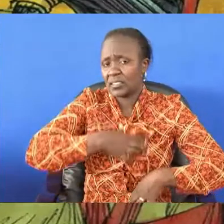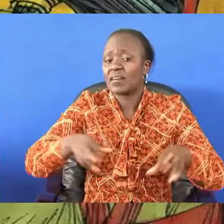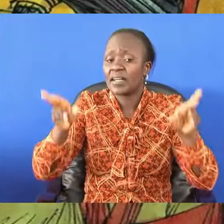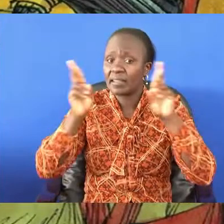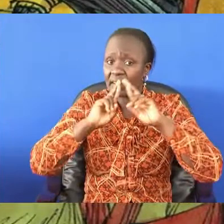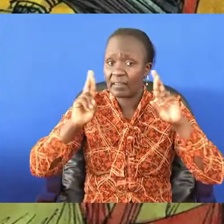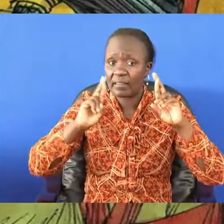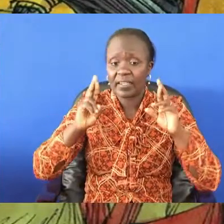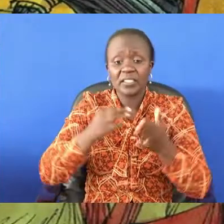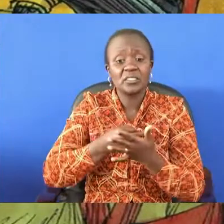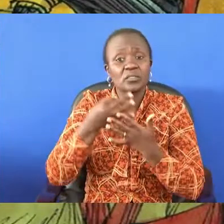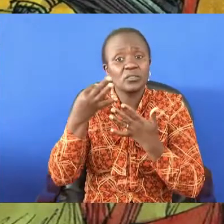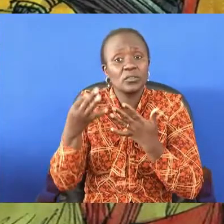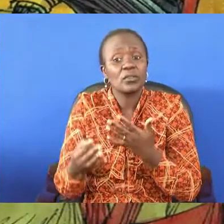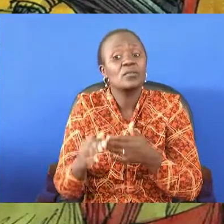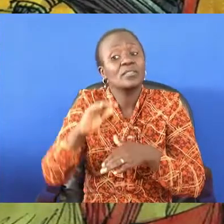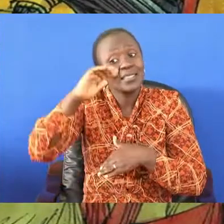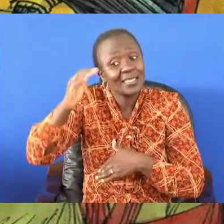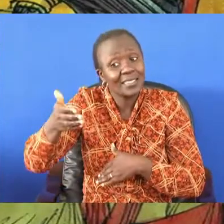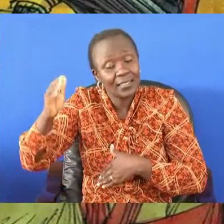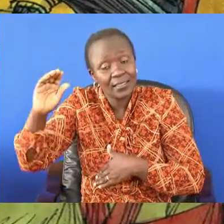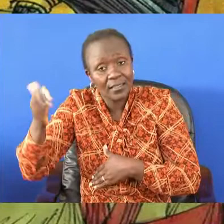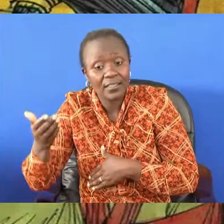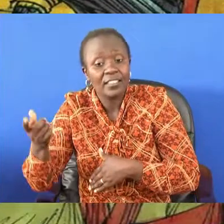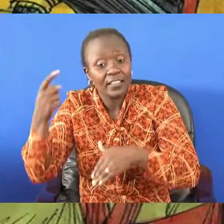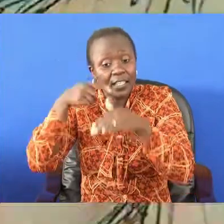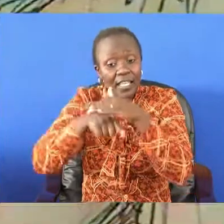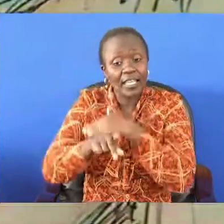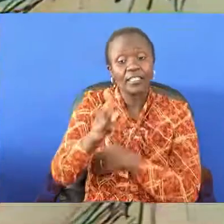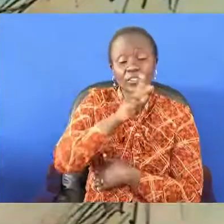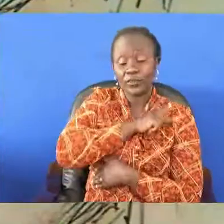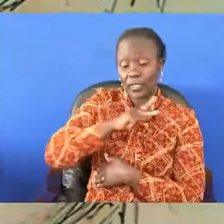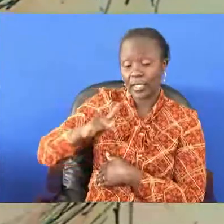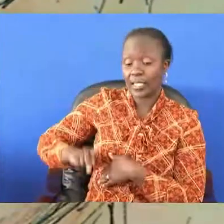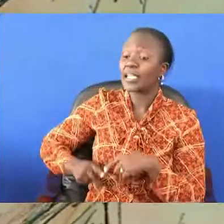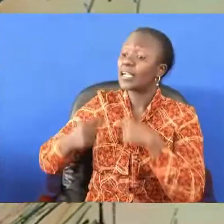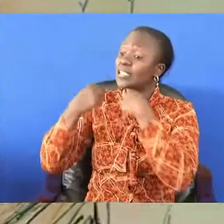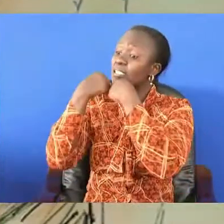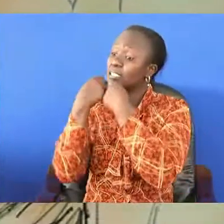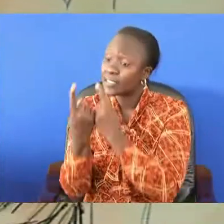to lose their city. So they went to the king and told the king,